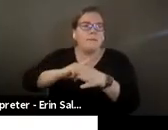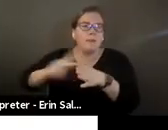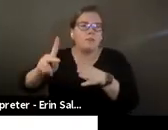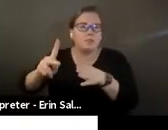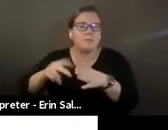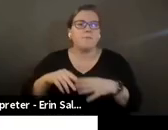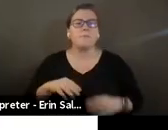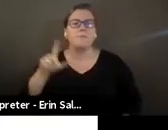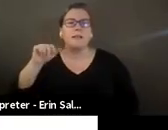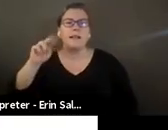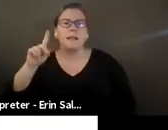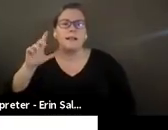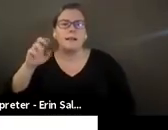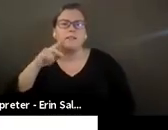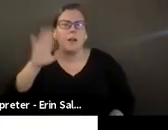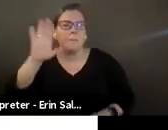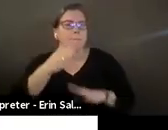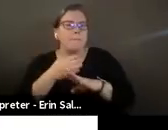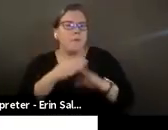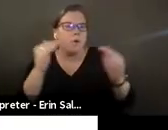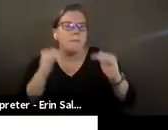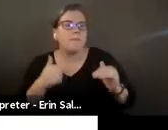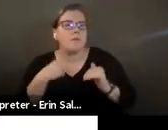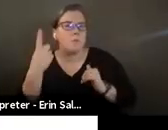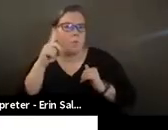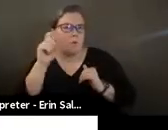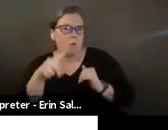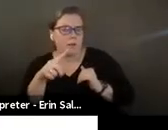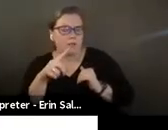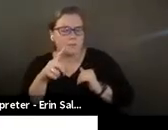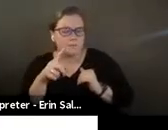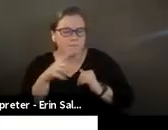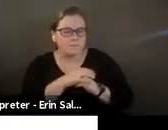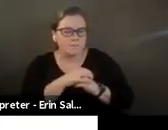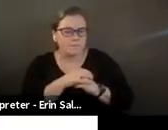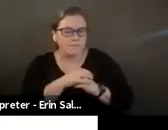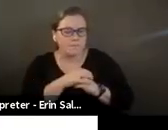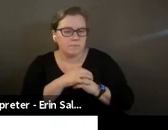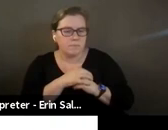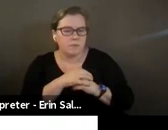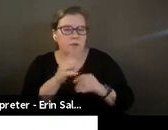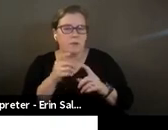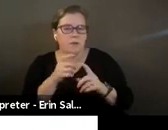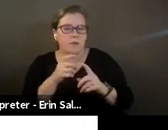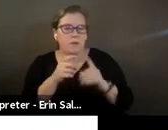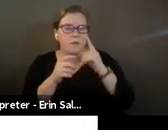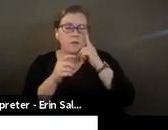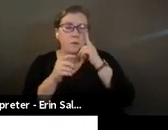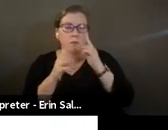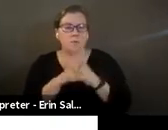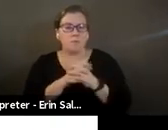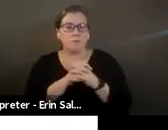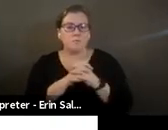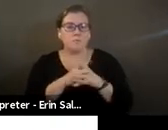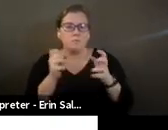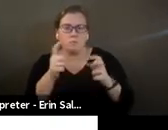Casey, before we move on, I had one question. Okay. This is from just what I wanted to